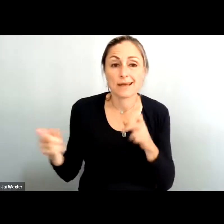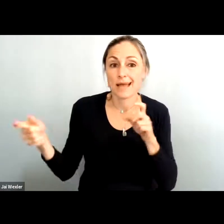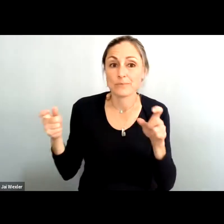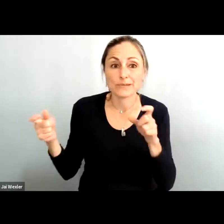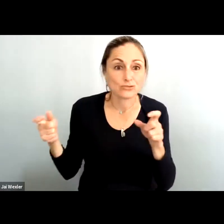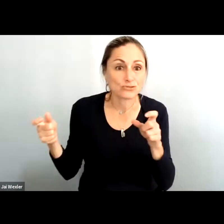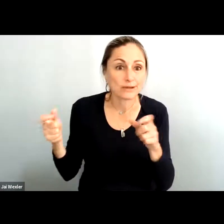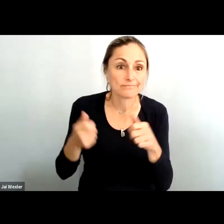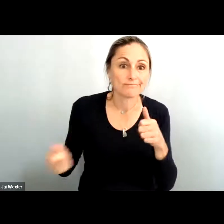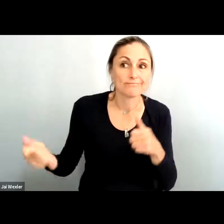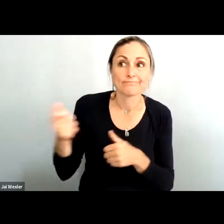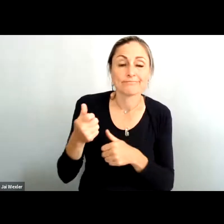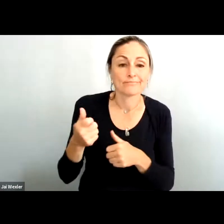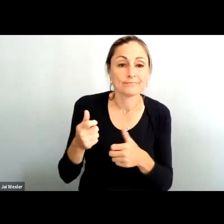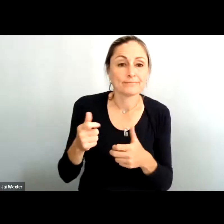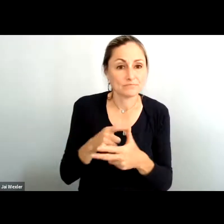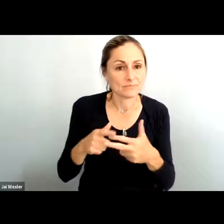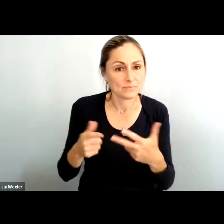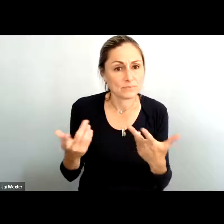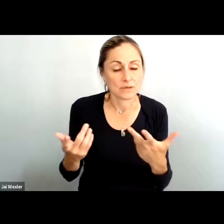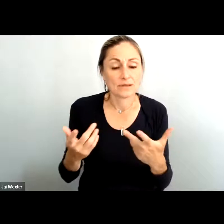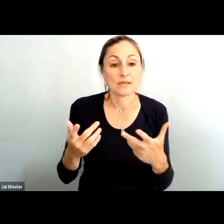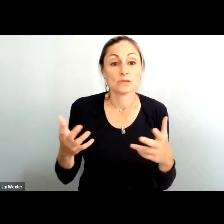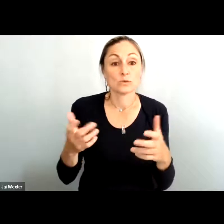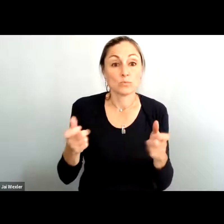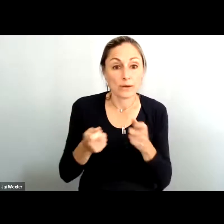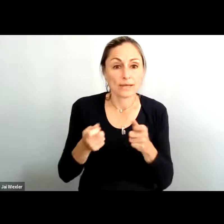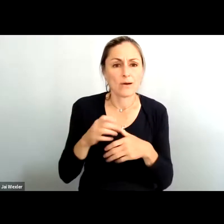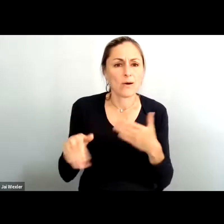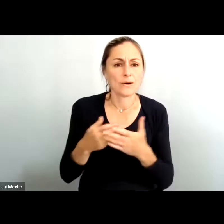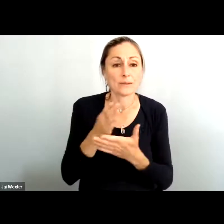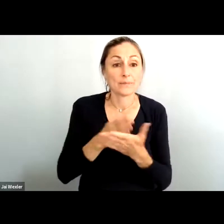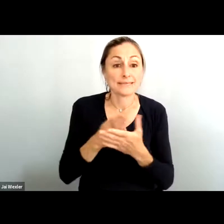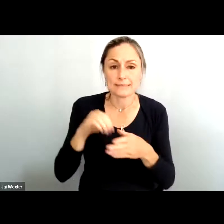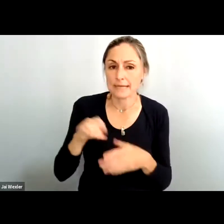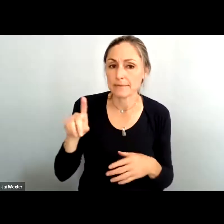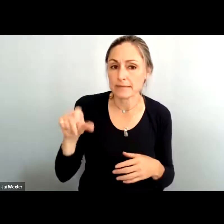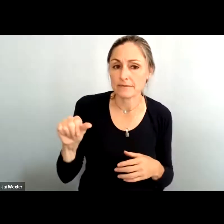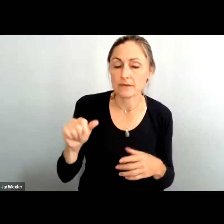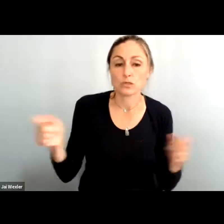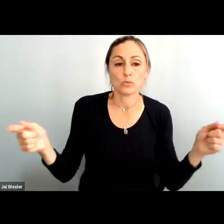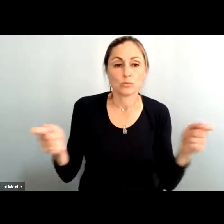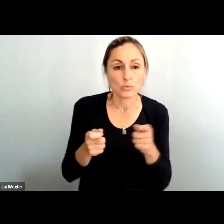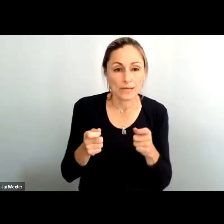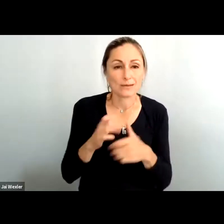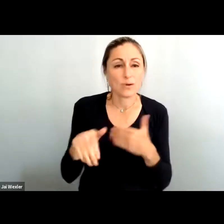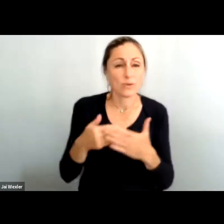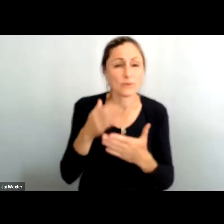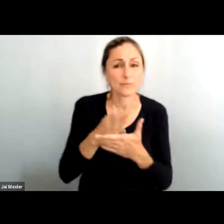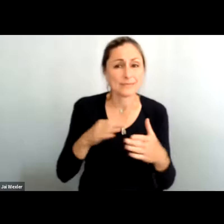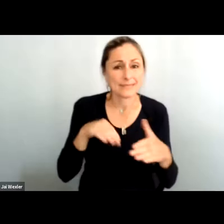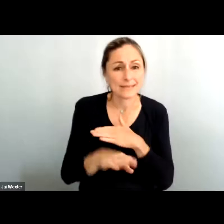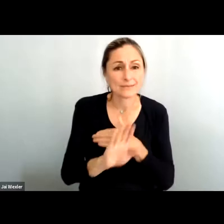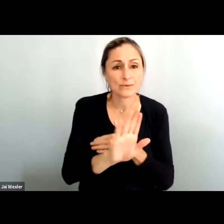administrators, to bring these pieces in Pennsylvania, to bring these pieces into their schools,